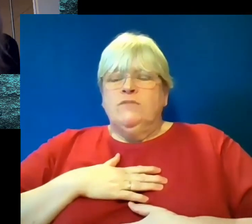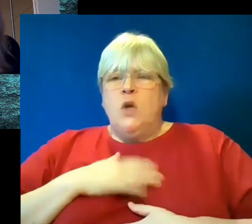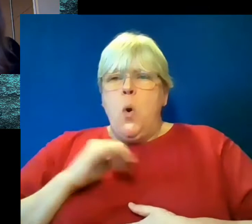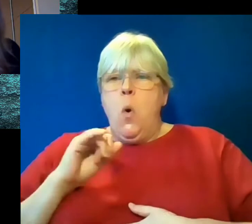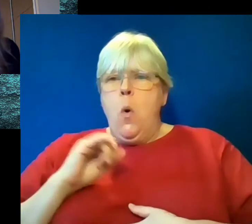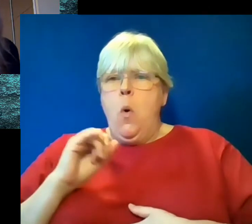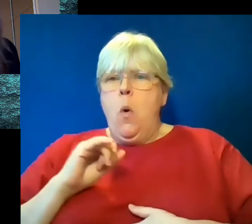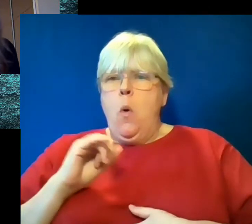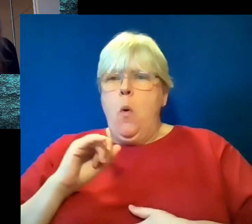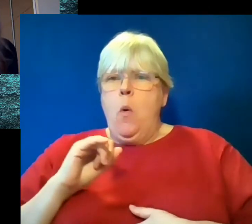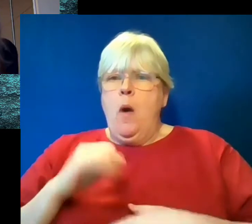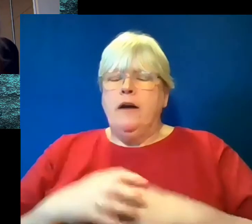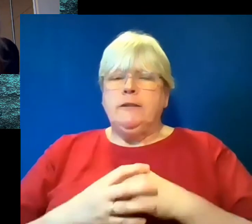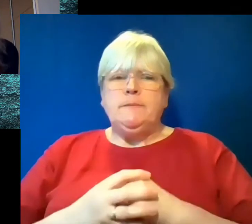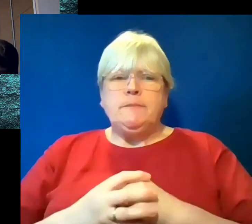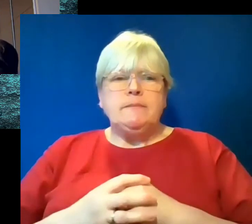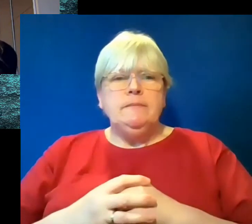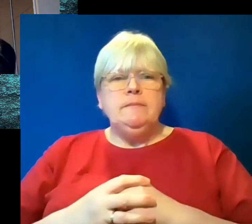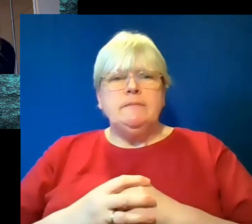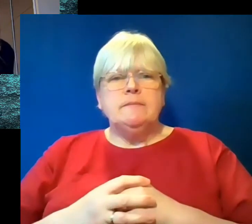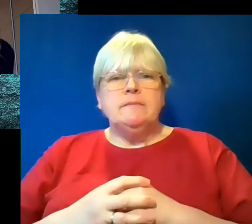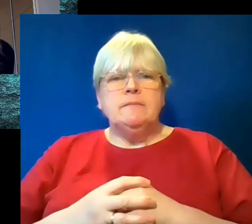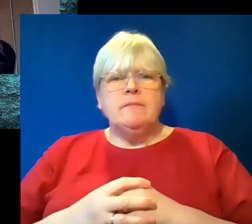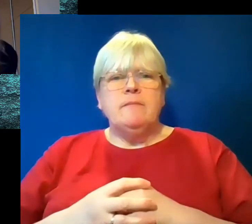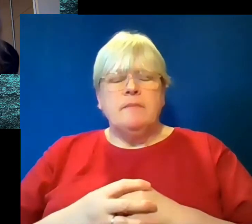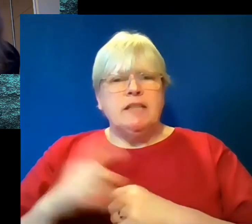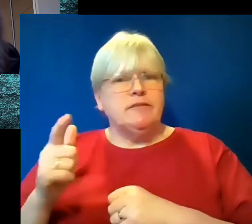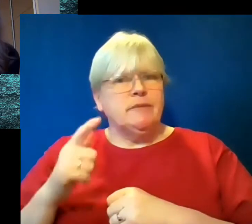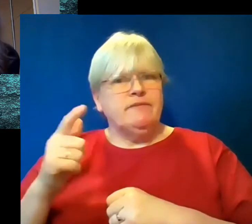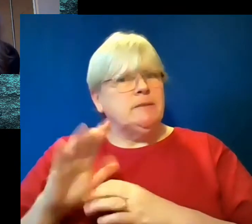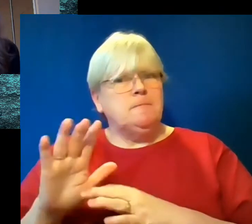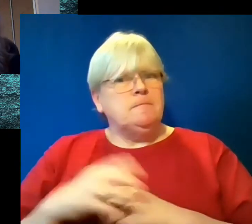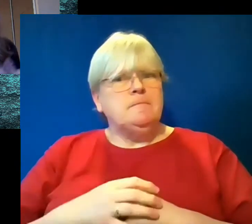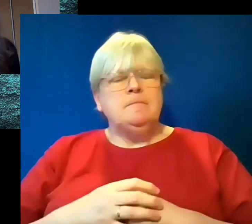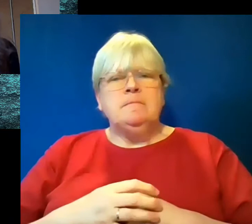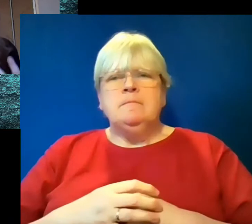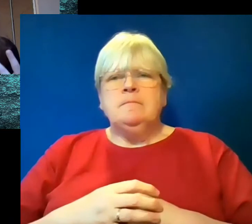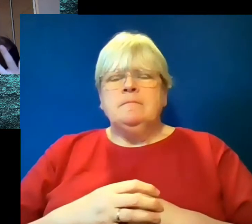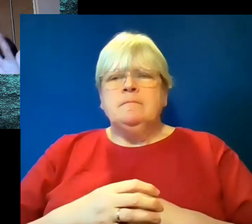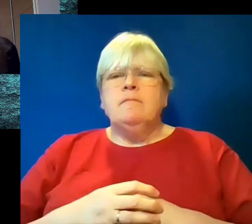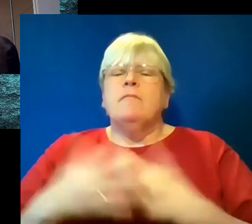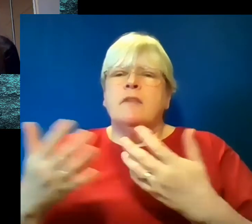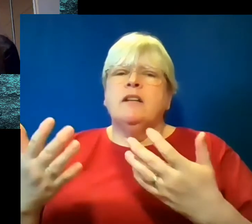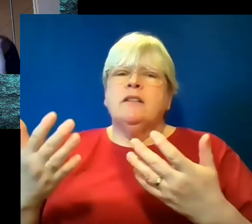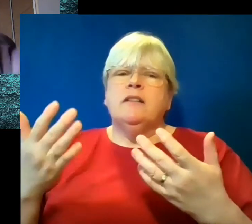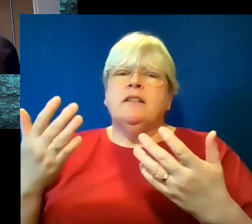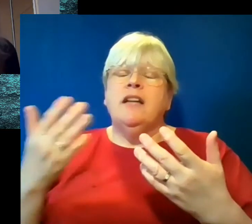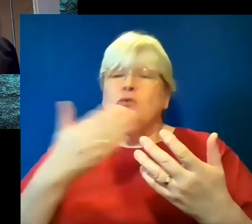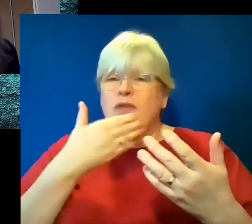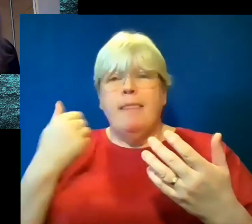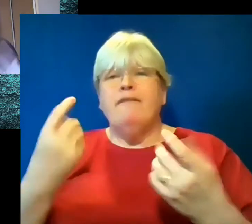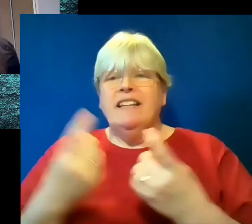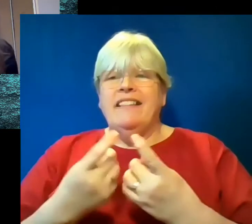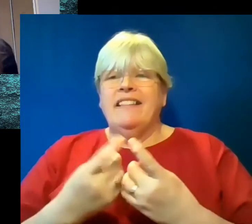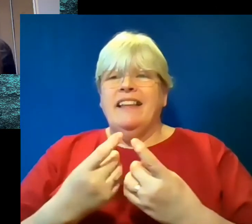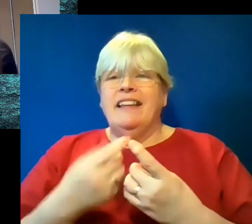was researching his fiction. It may have gone a bit far, perhaps. But it was this lovely thing that I often say to